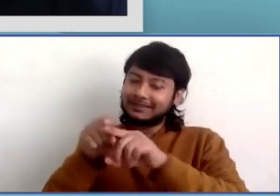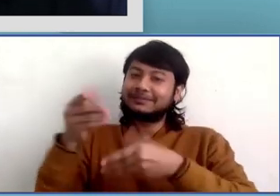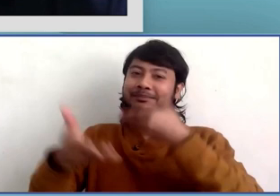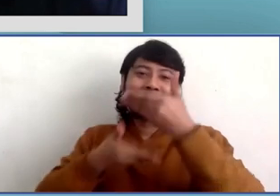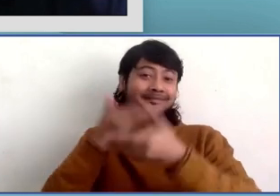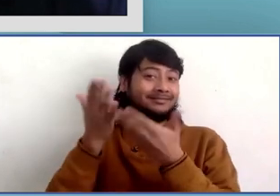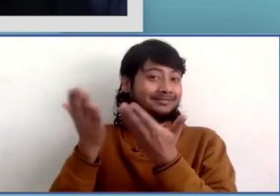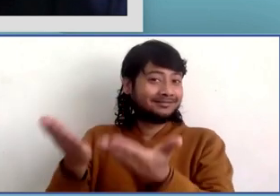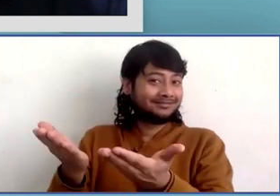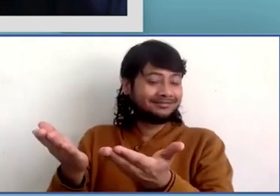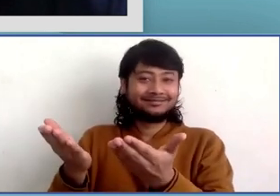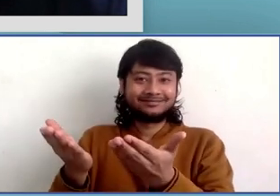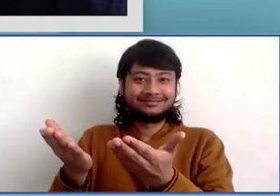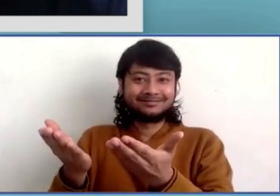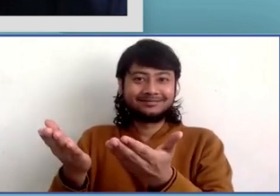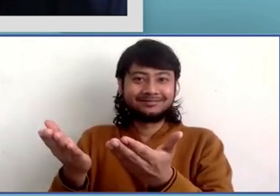just